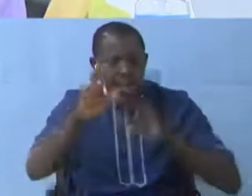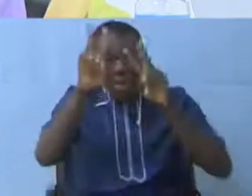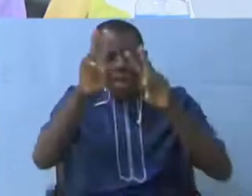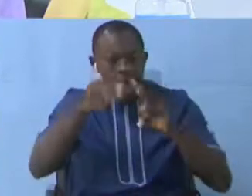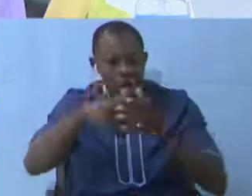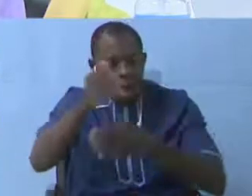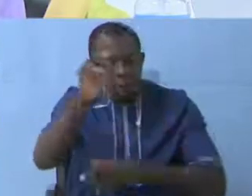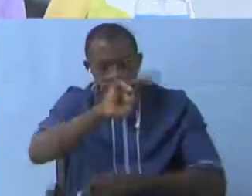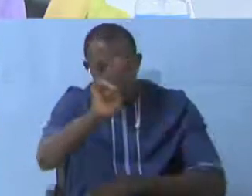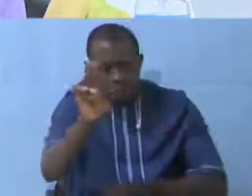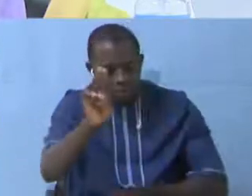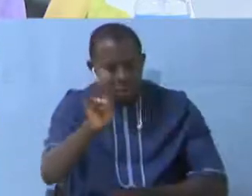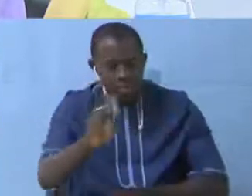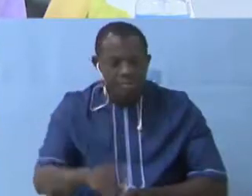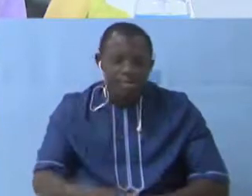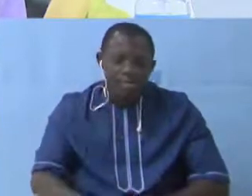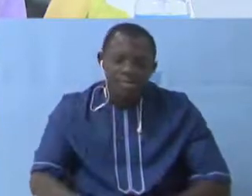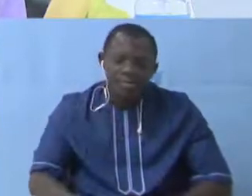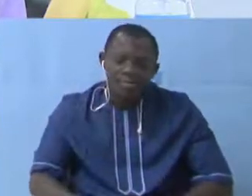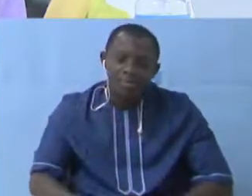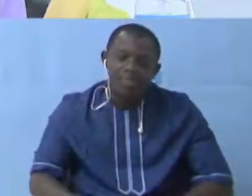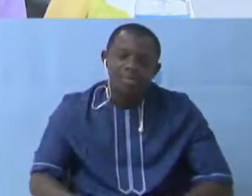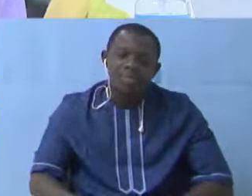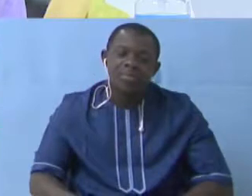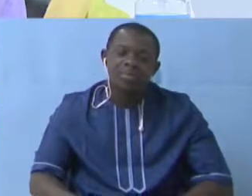génn du dem. And that